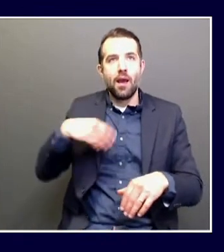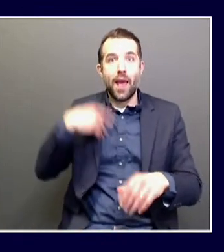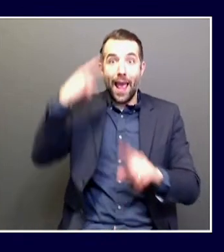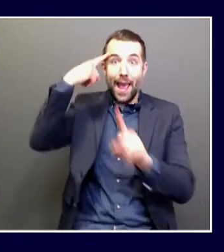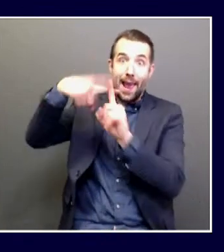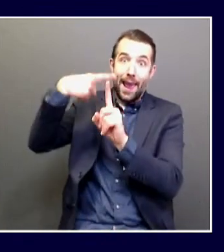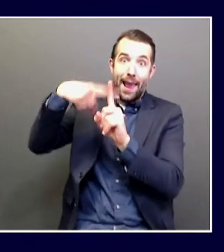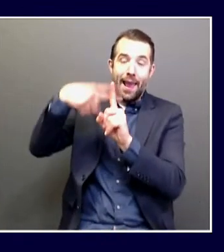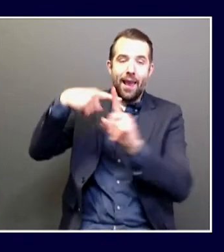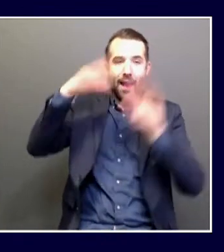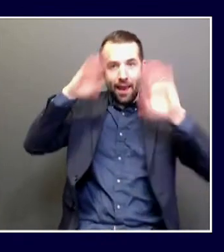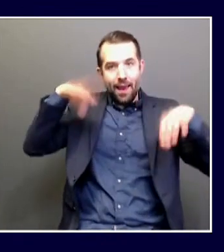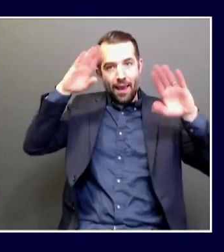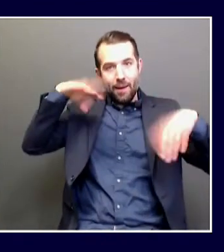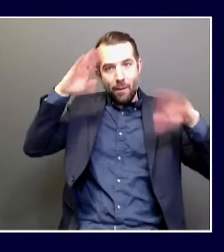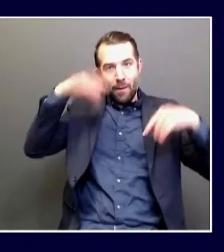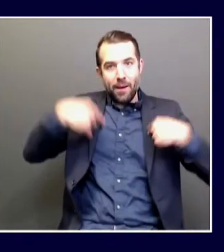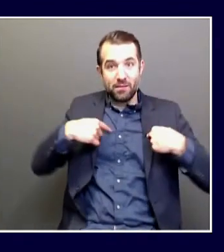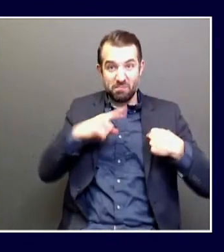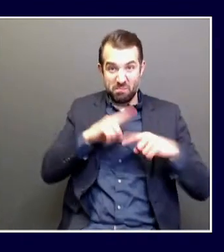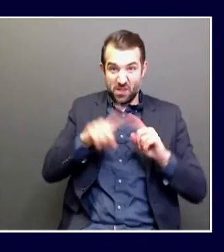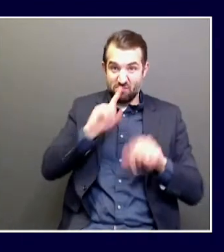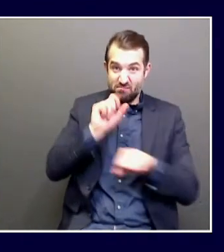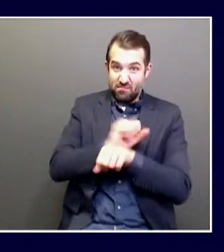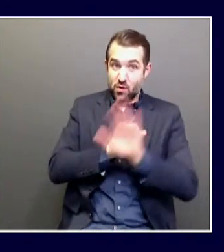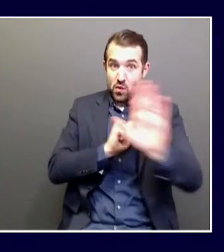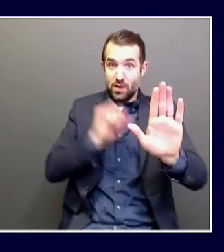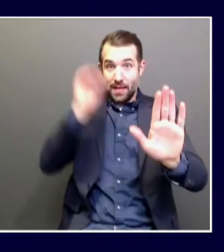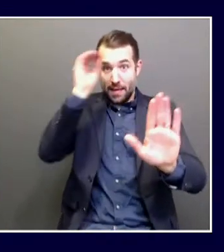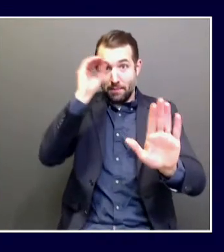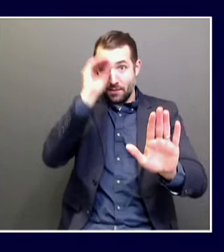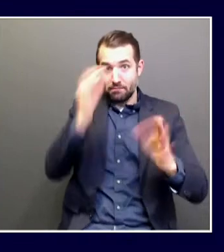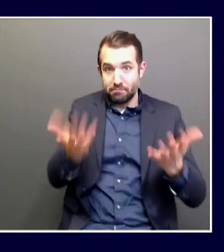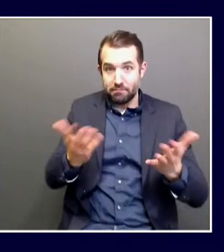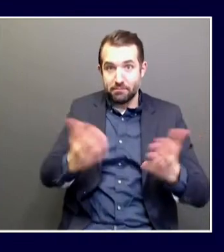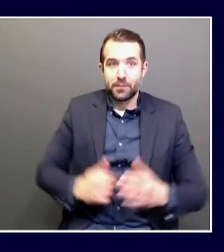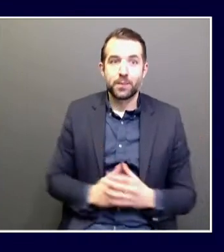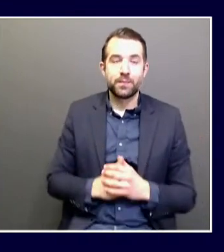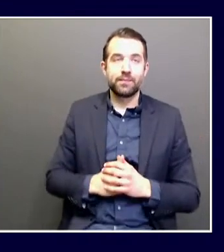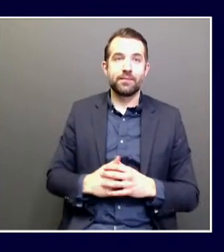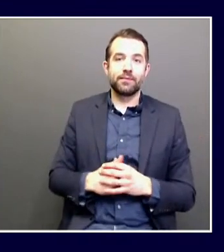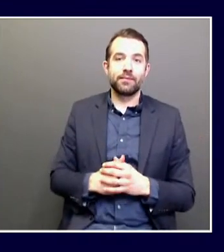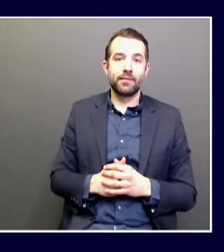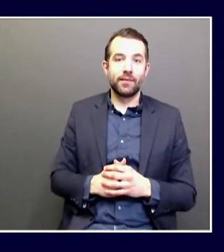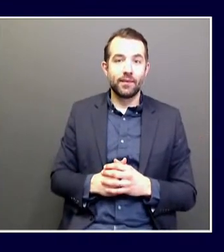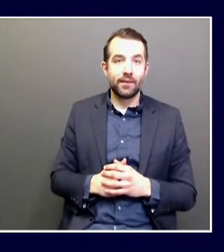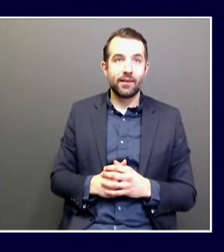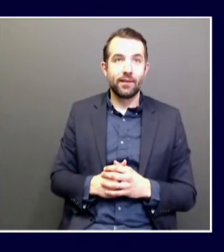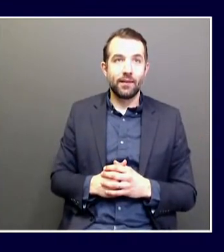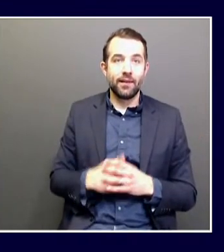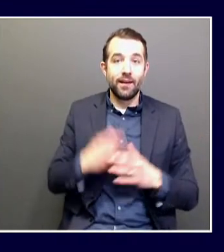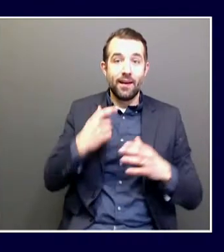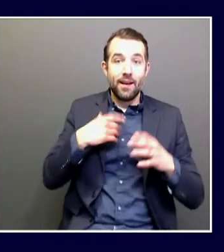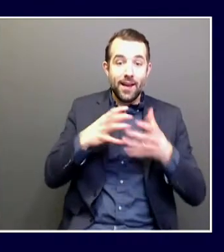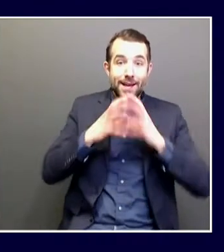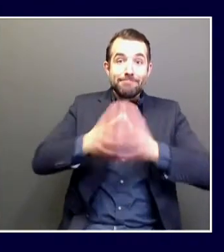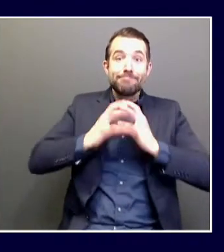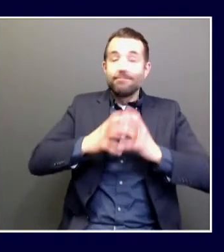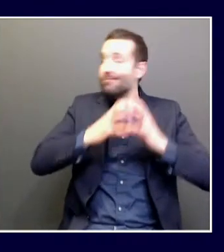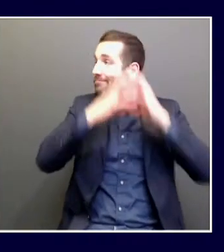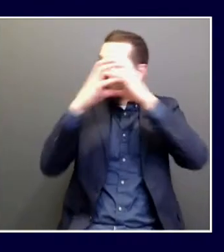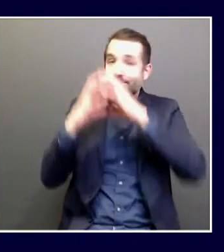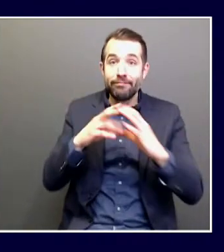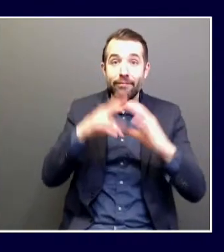that? Patrick, I got out of the prediction game a long time ago, as you know, and partly